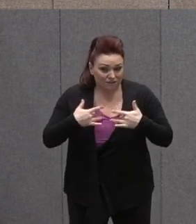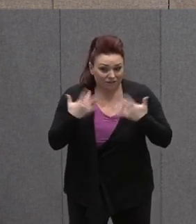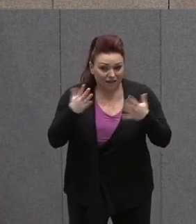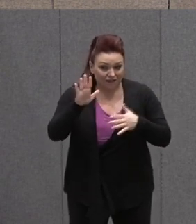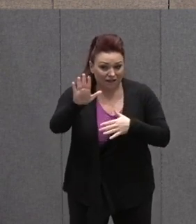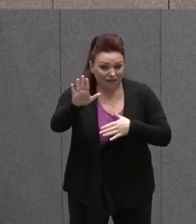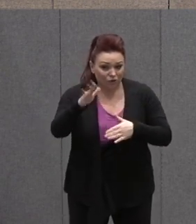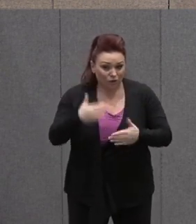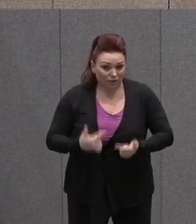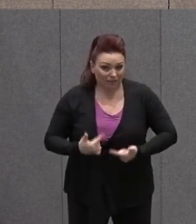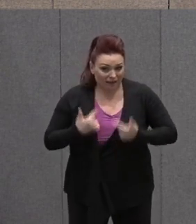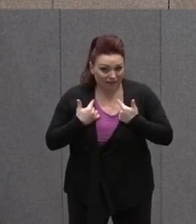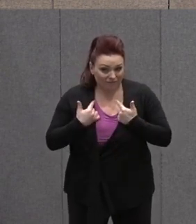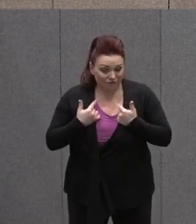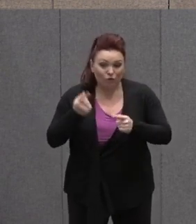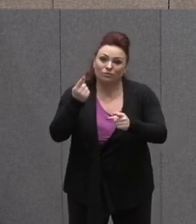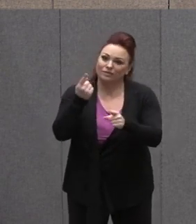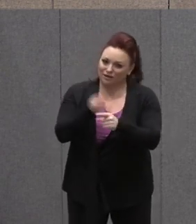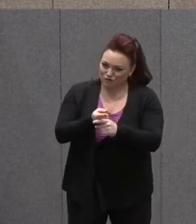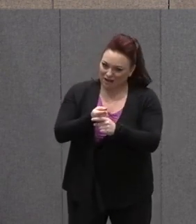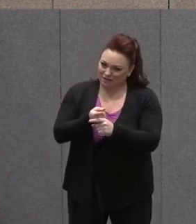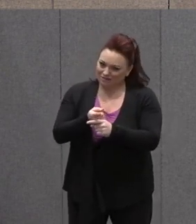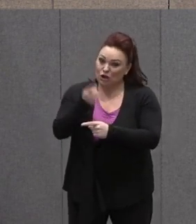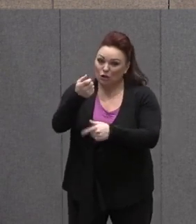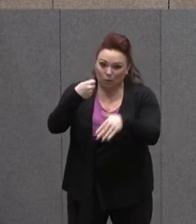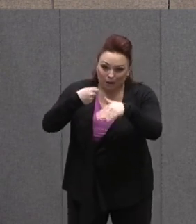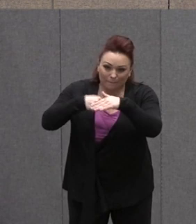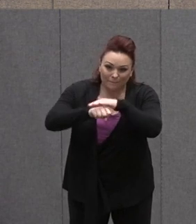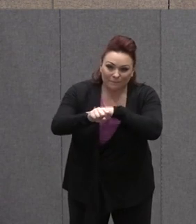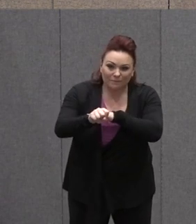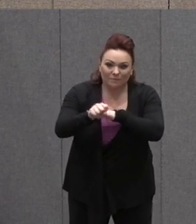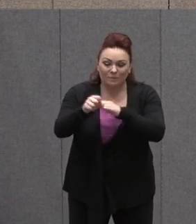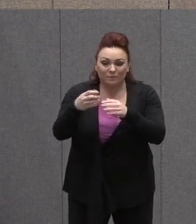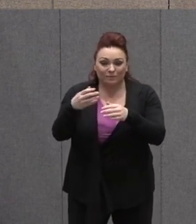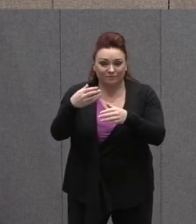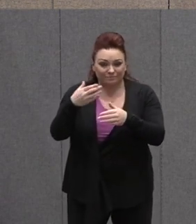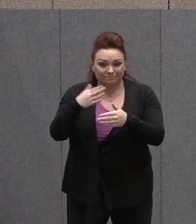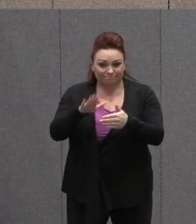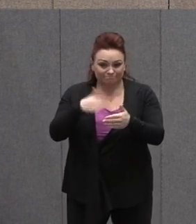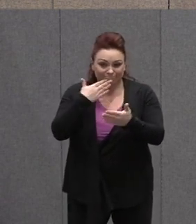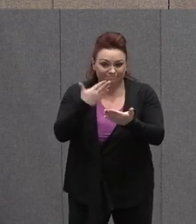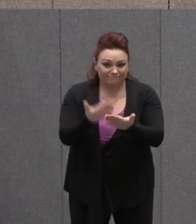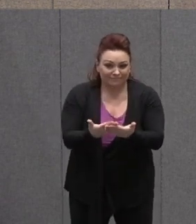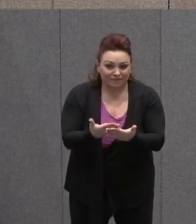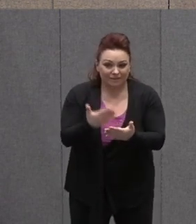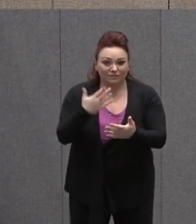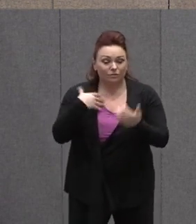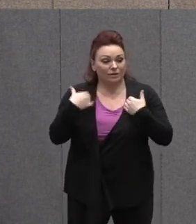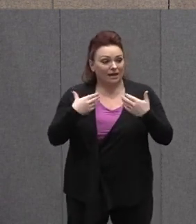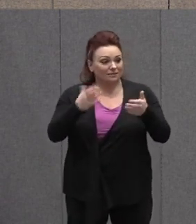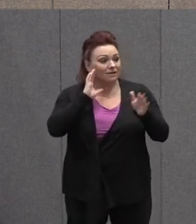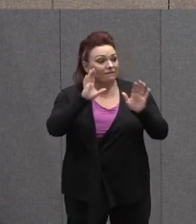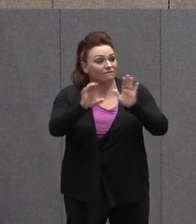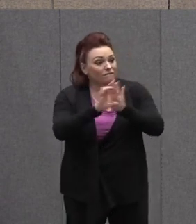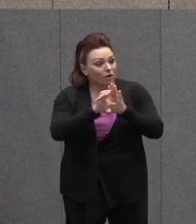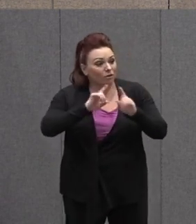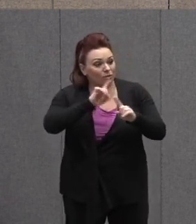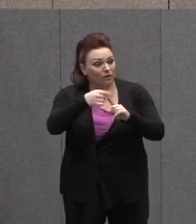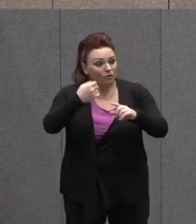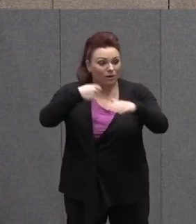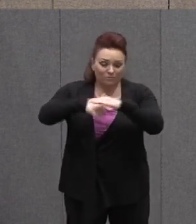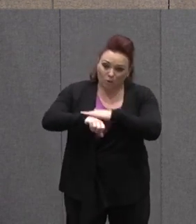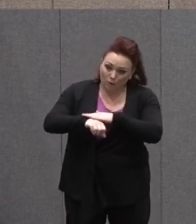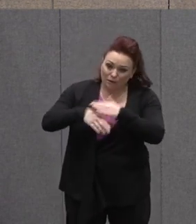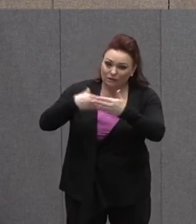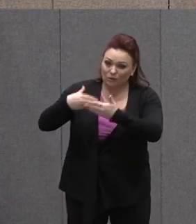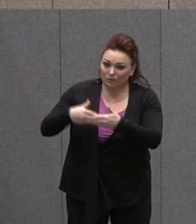That's right, you were born. So you could ask a grown-up in your house if they have a photo of you when you were born or when